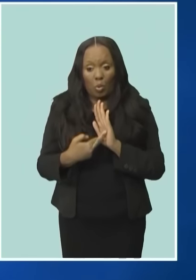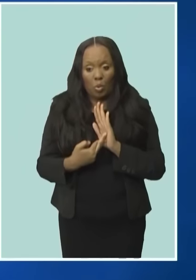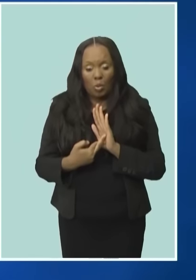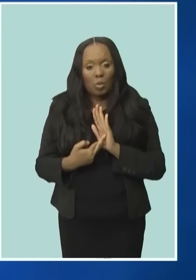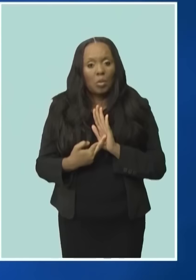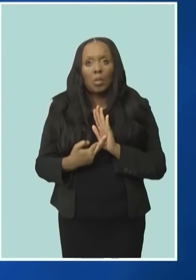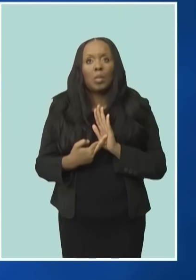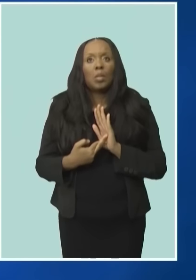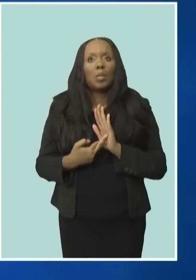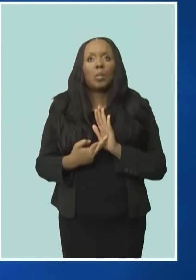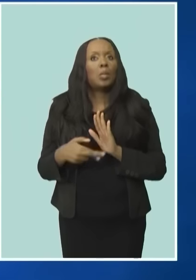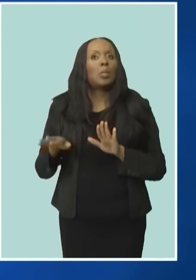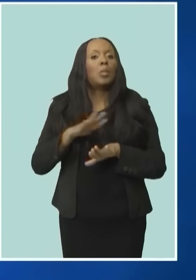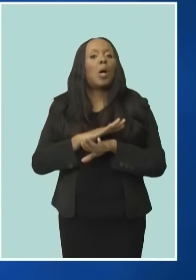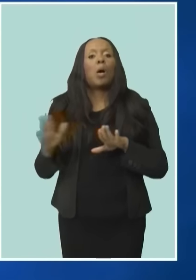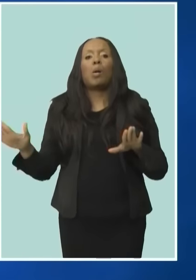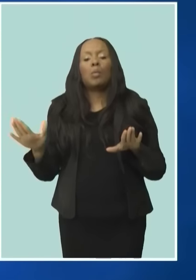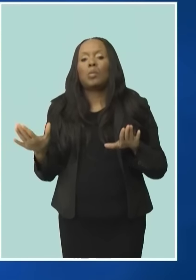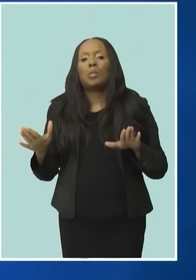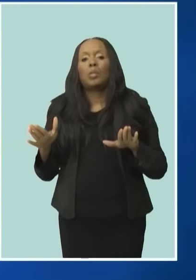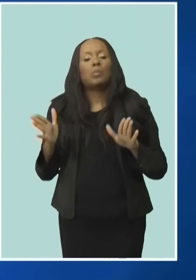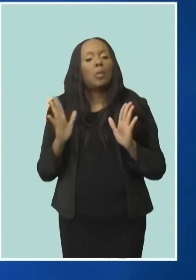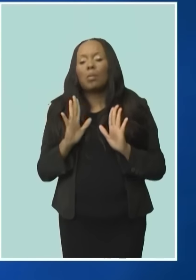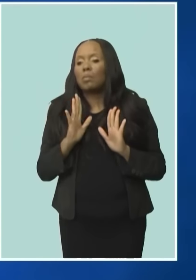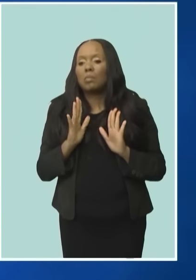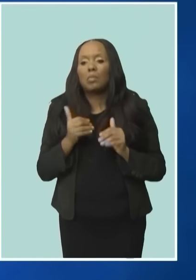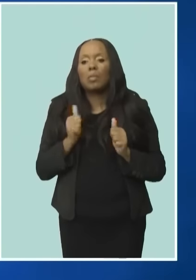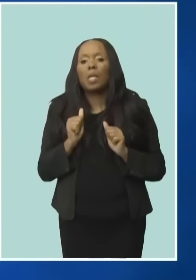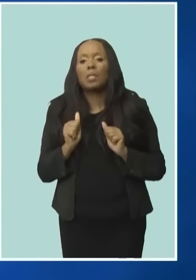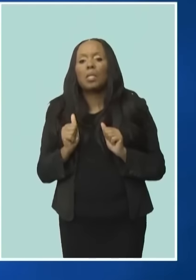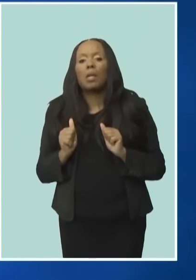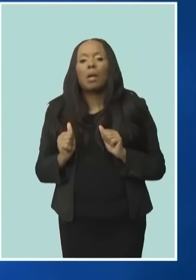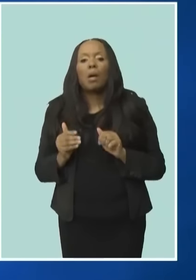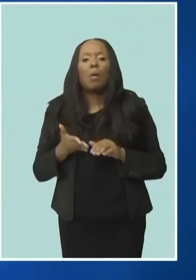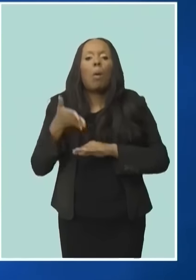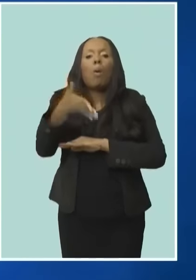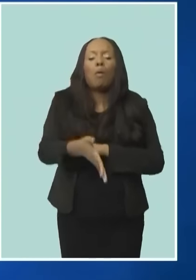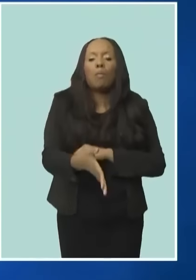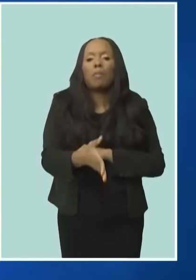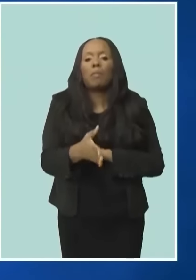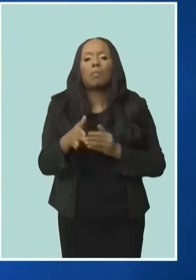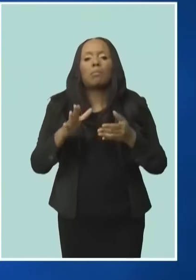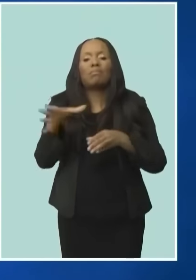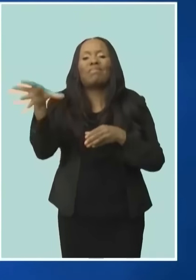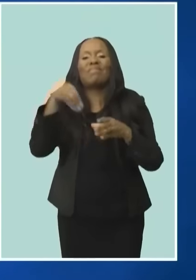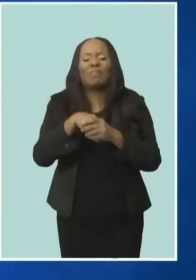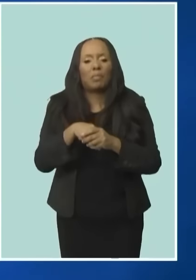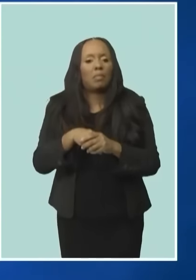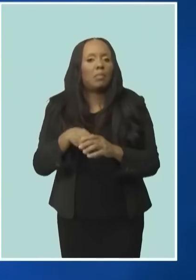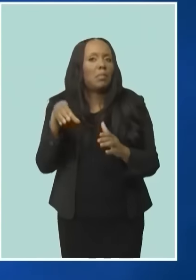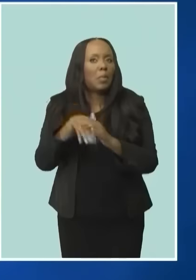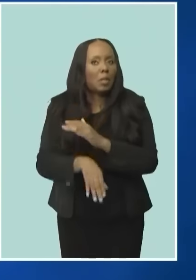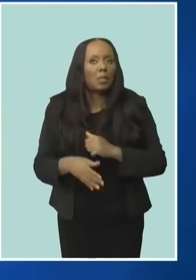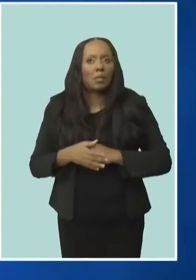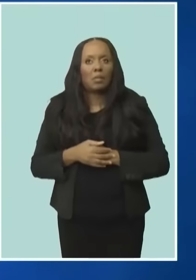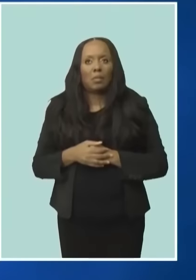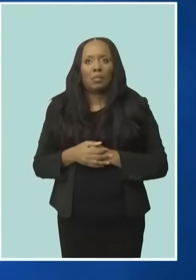line. Assistant Chief Officer Samuel Solomon says successful completion of Prison Recruit Intake 1